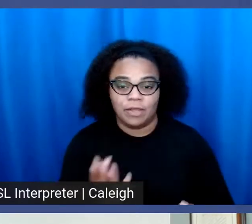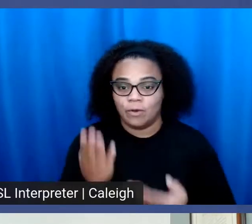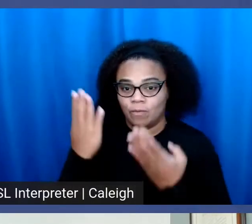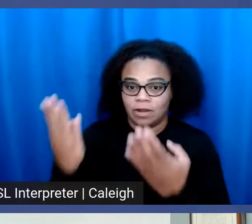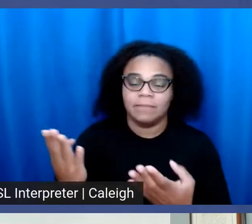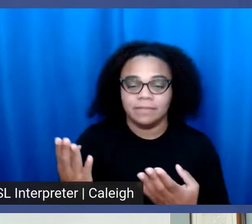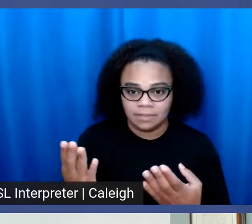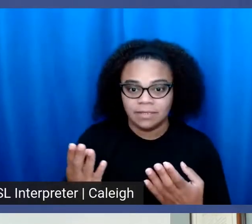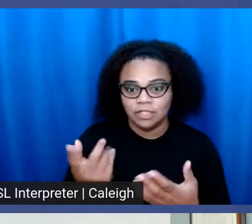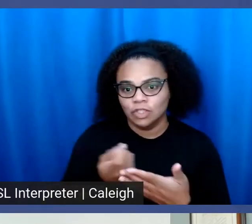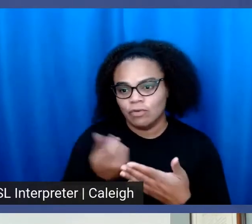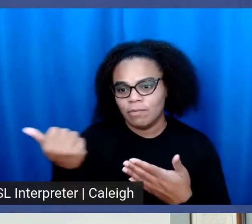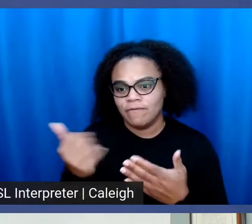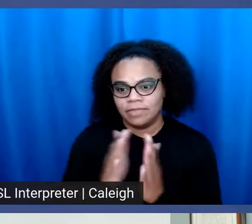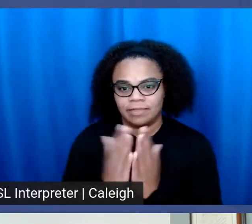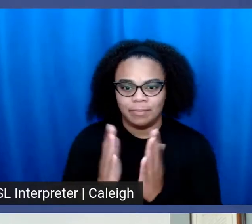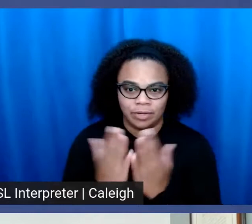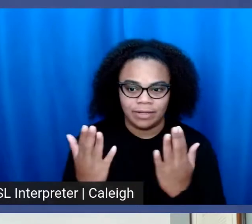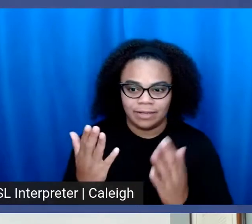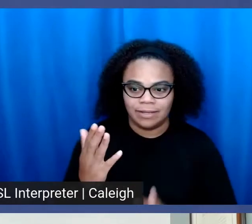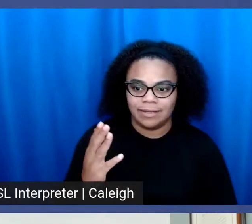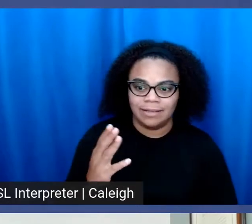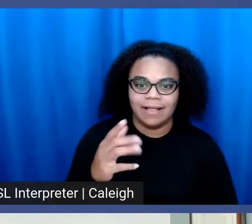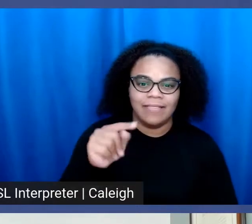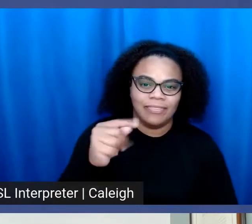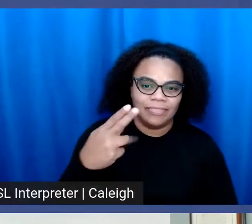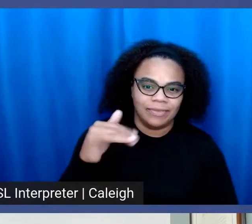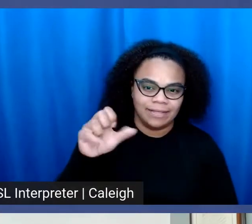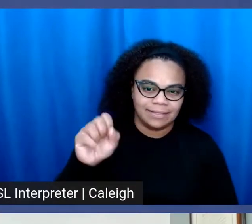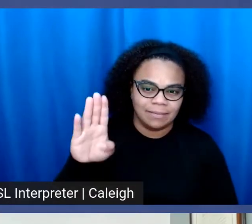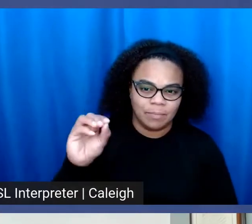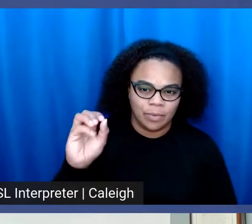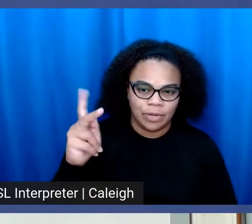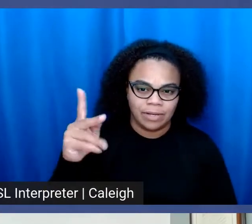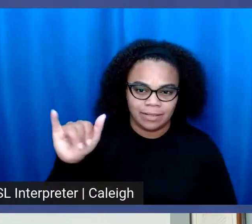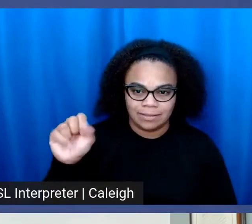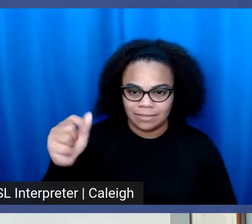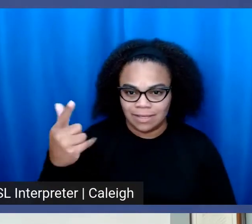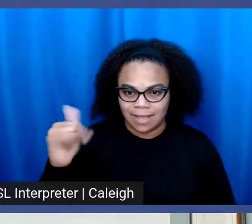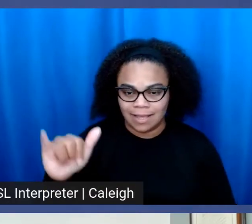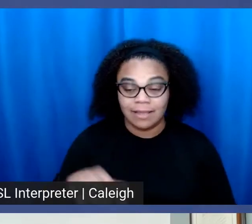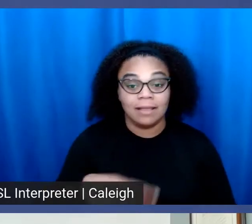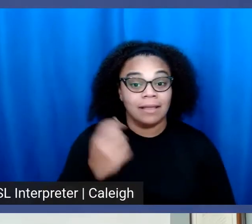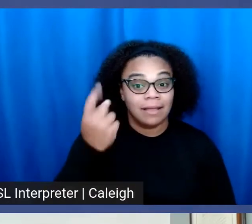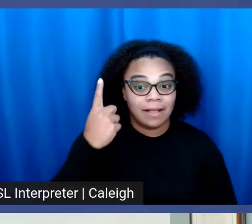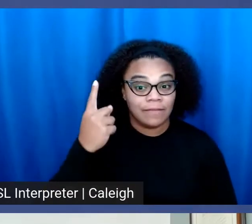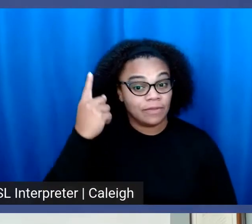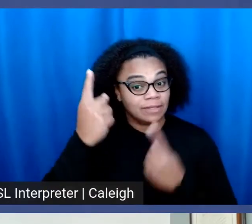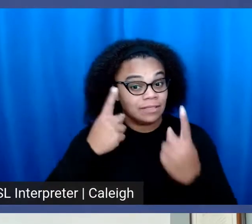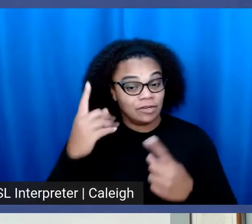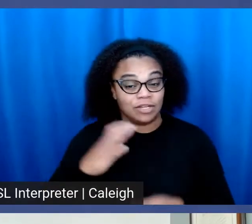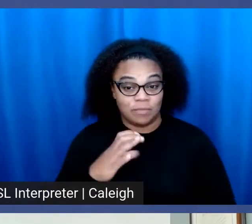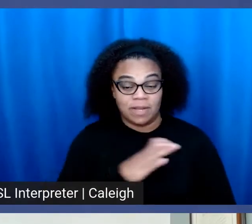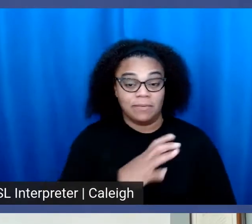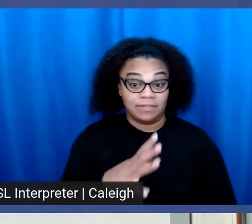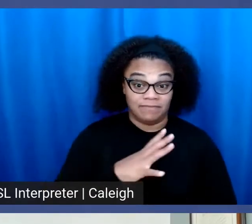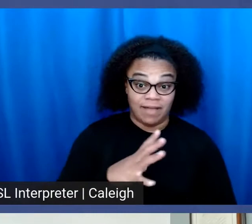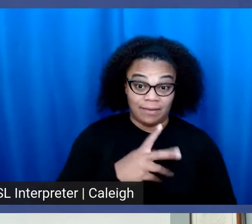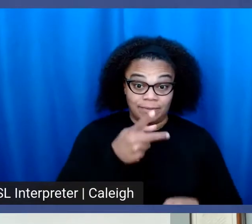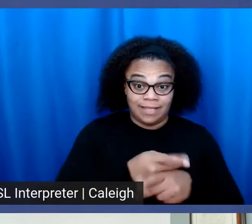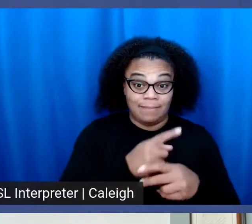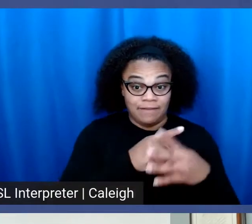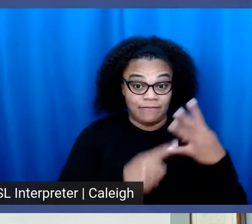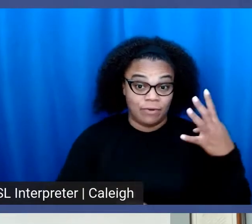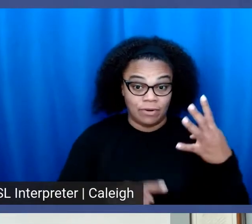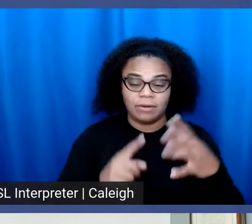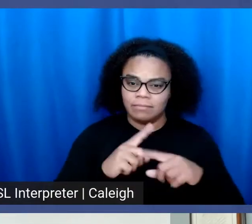as gay. I should say that of the 5 books, the Reconsideration Committee was fine with keeping 4 of them, but wanted to